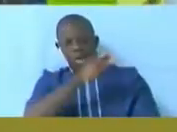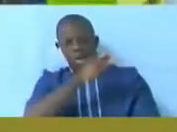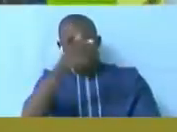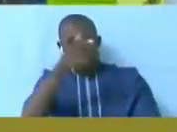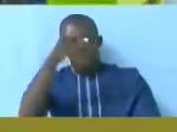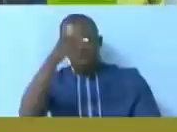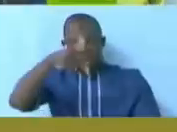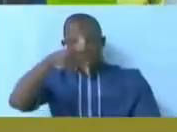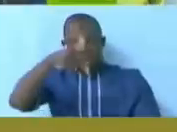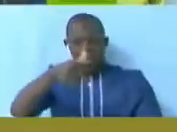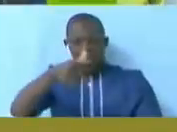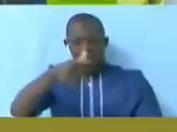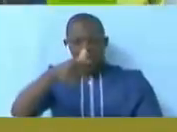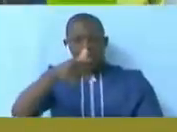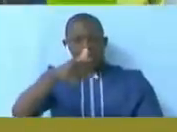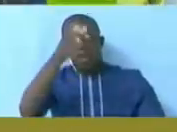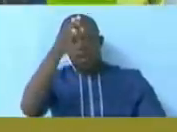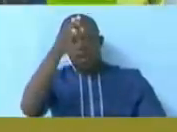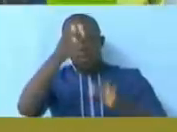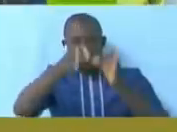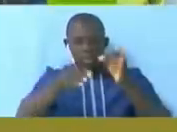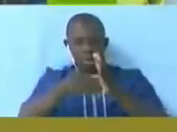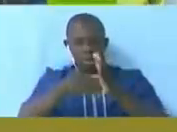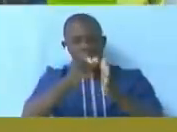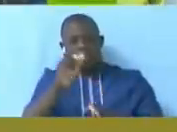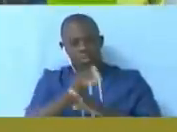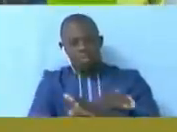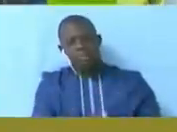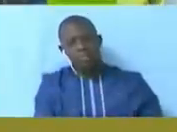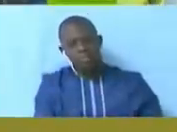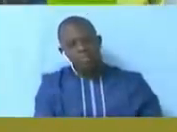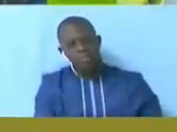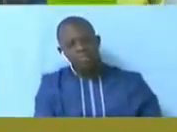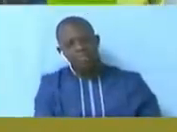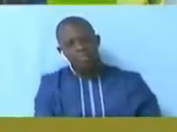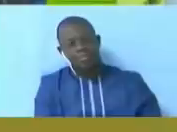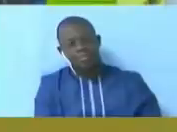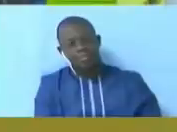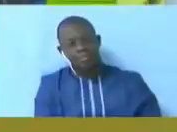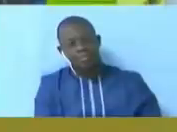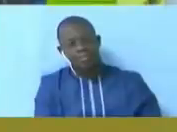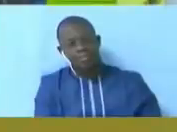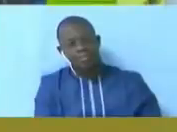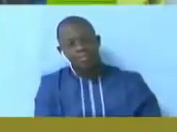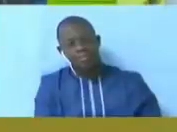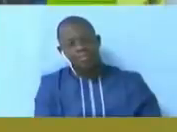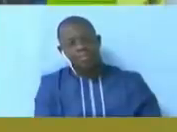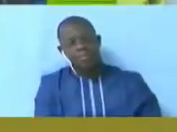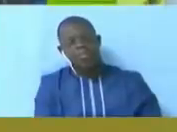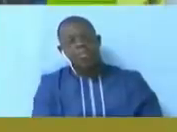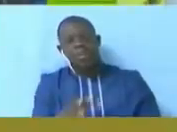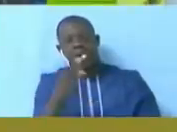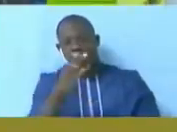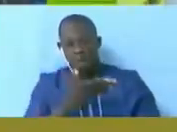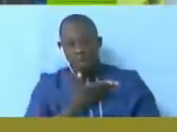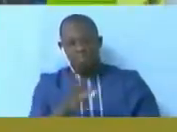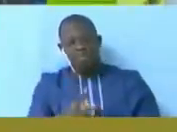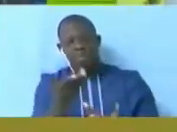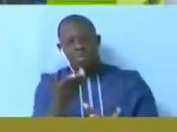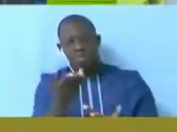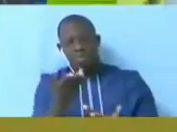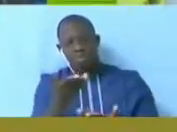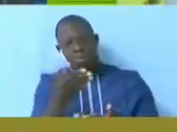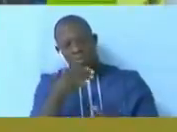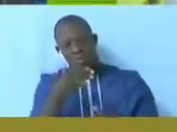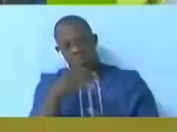abba adonyoe mi yalon ko mu Nigeria no jojo la mati. That even if you have to be convicted, ana tarafa lua ya blow le